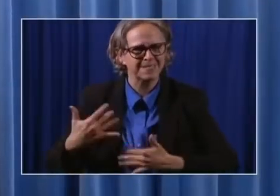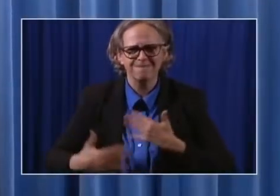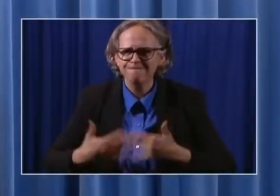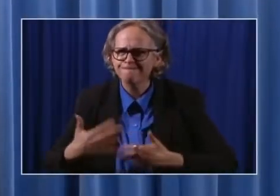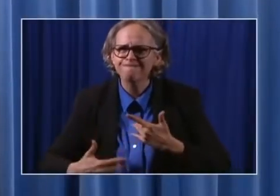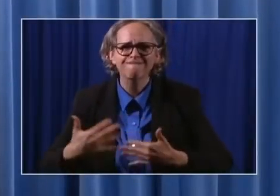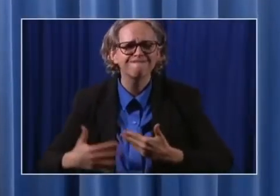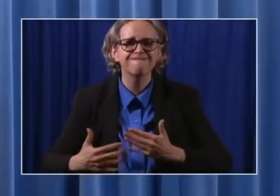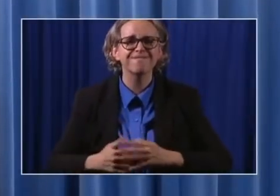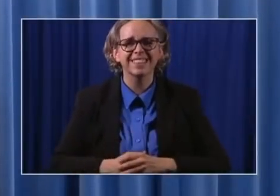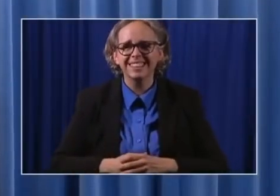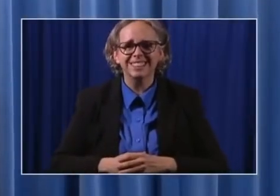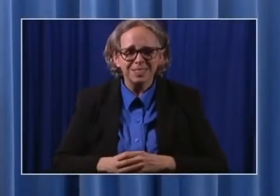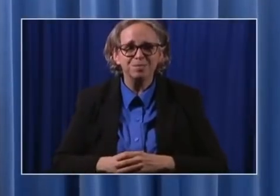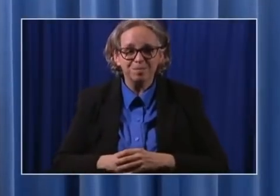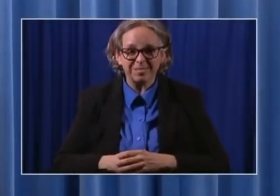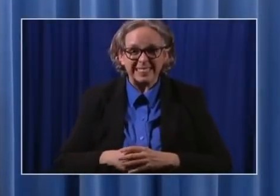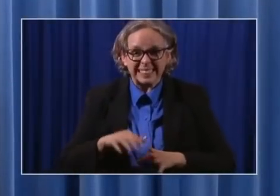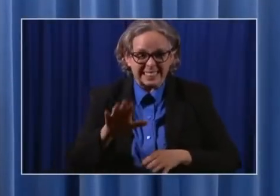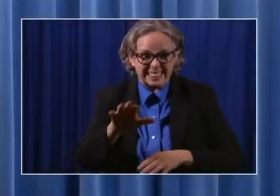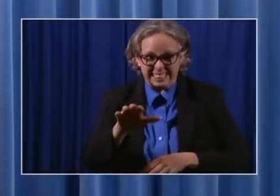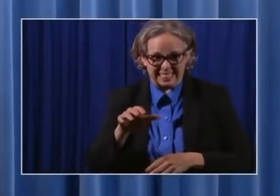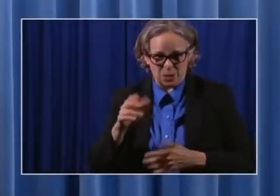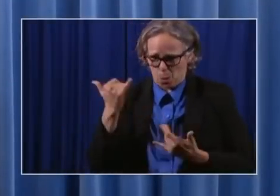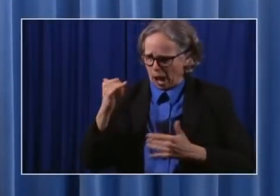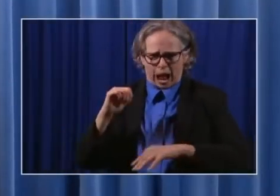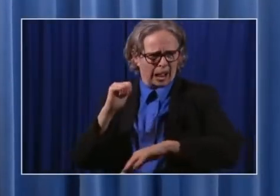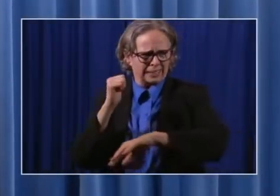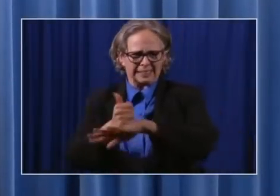comes from what we've learned from talking to school